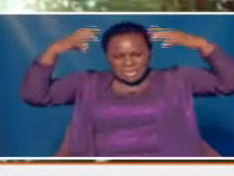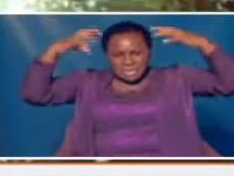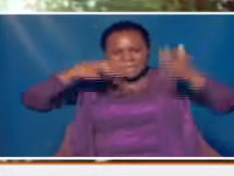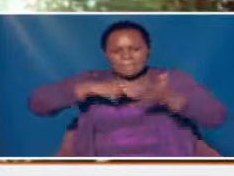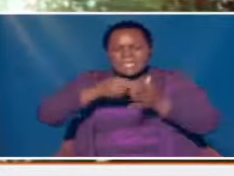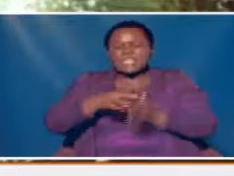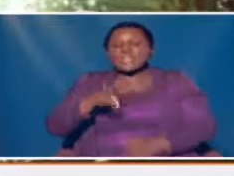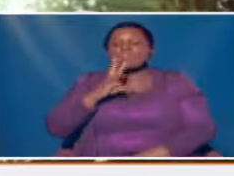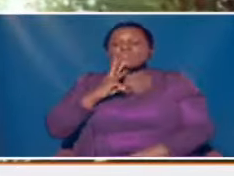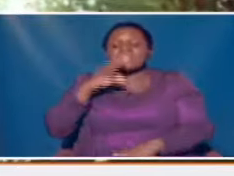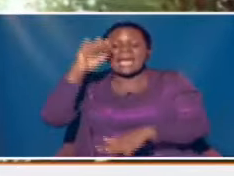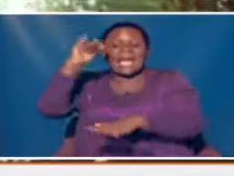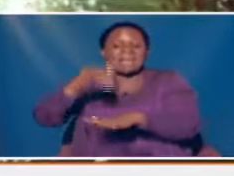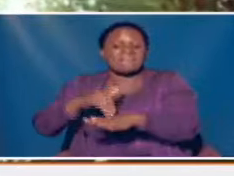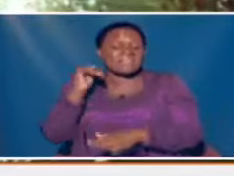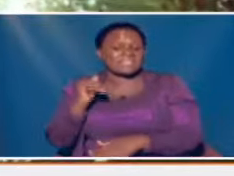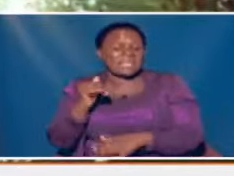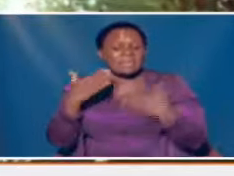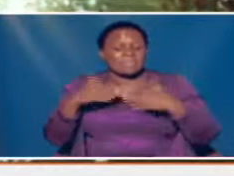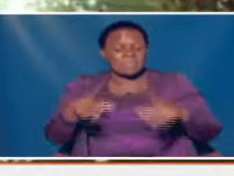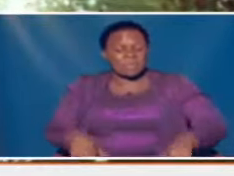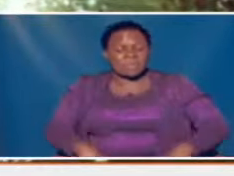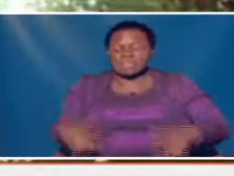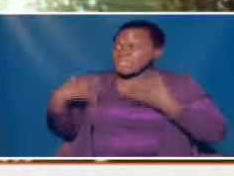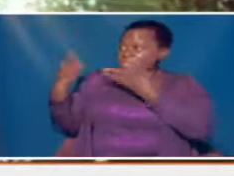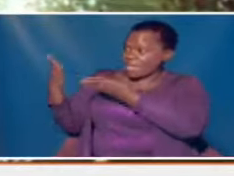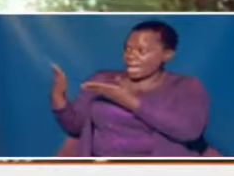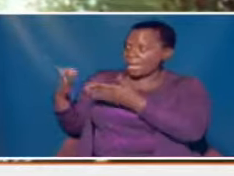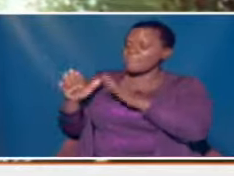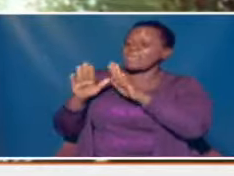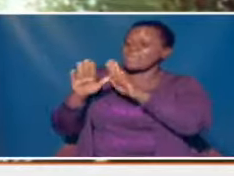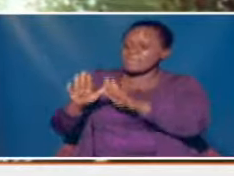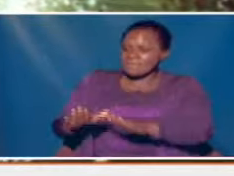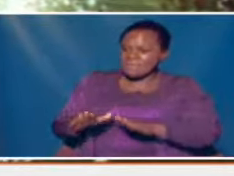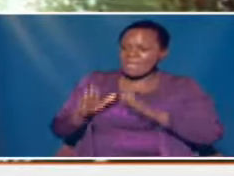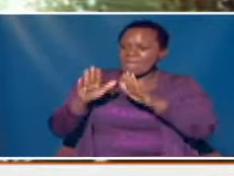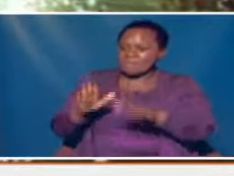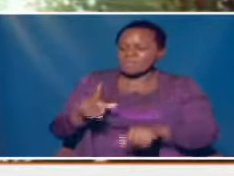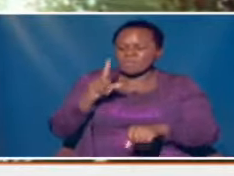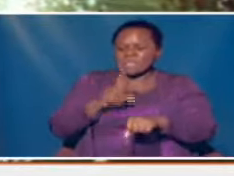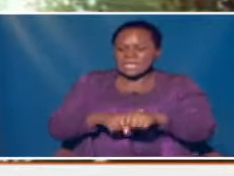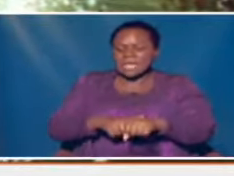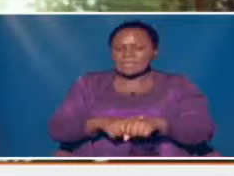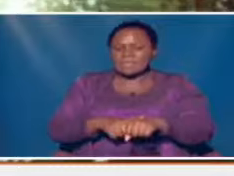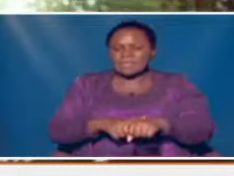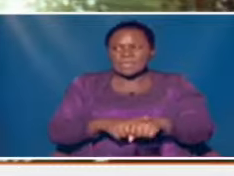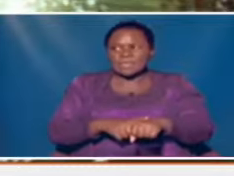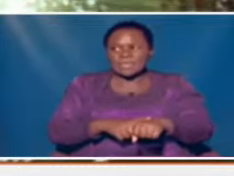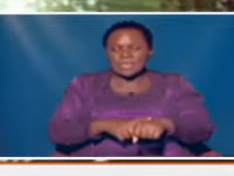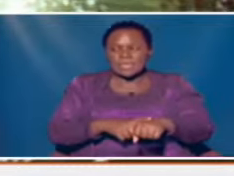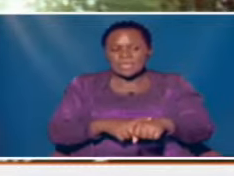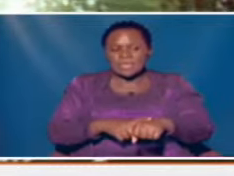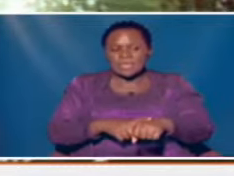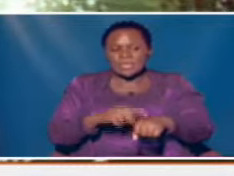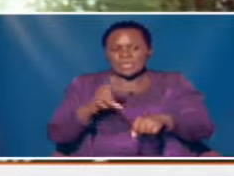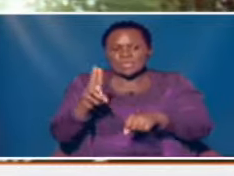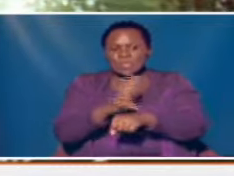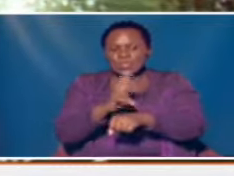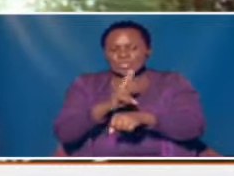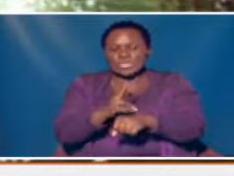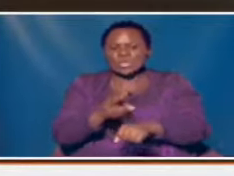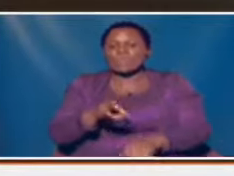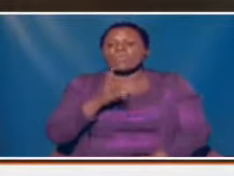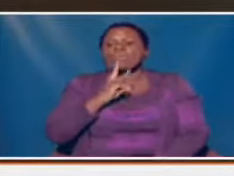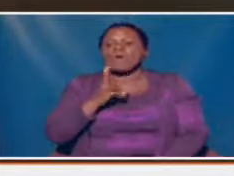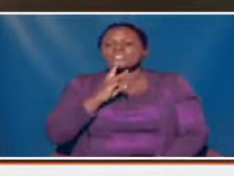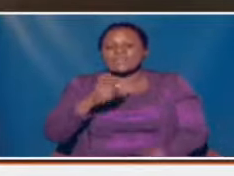is contaminated. So for residents of Runda, you should take care when you should take a precaution when you are taking your